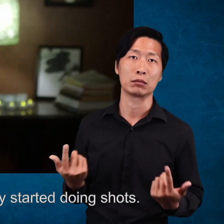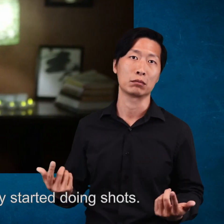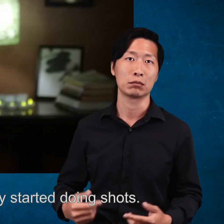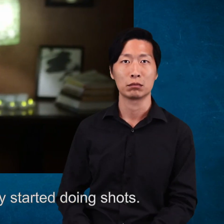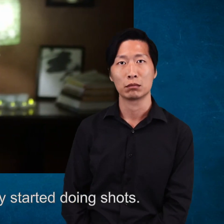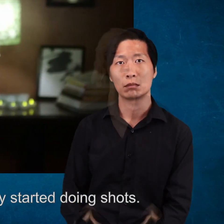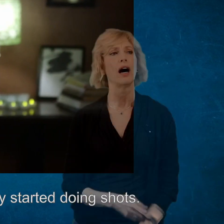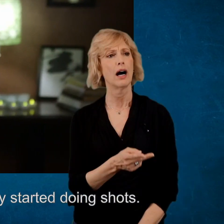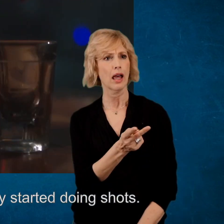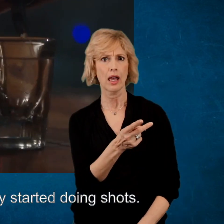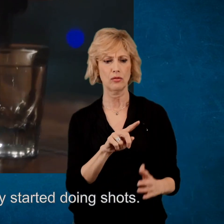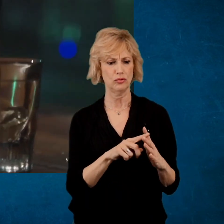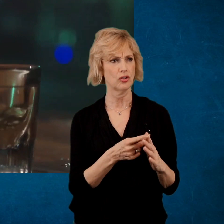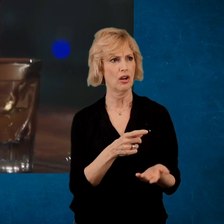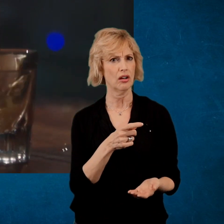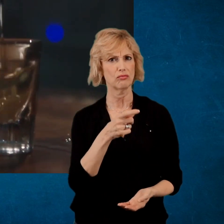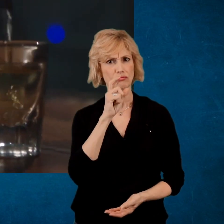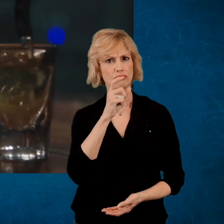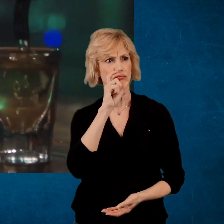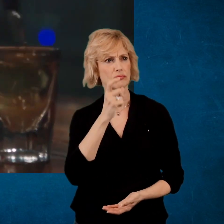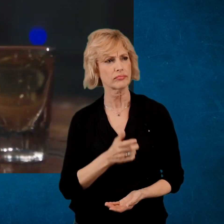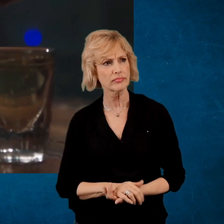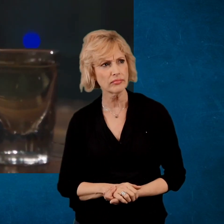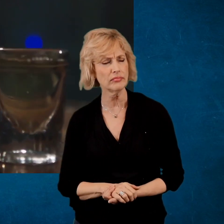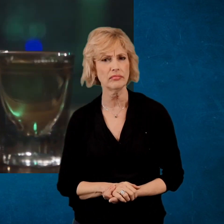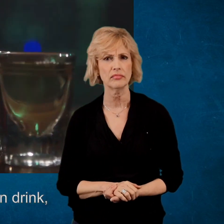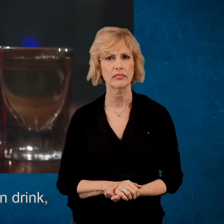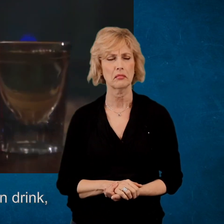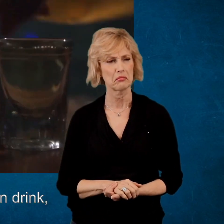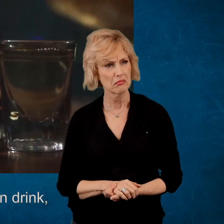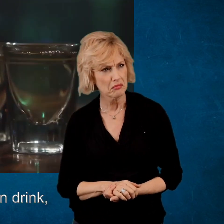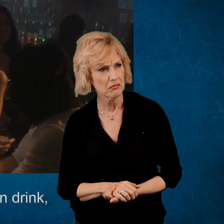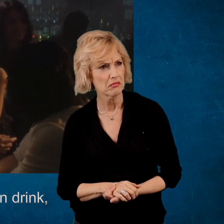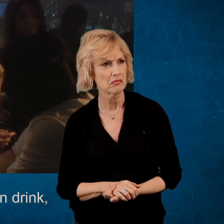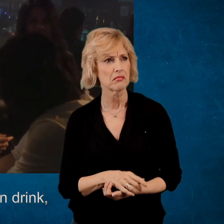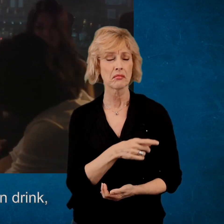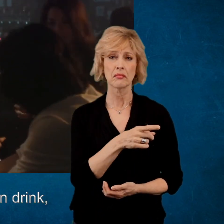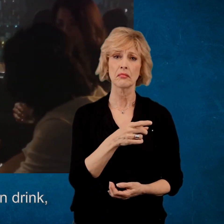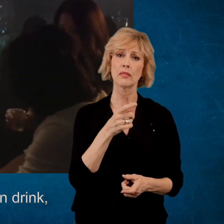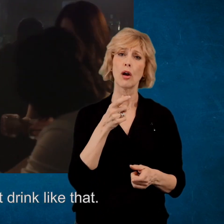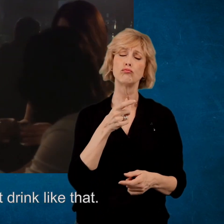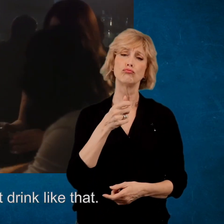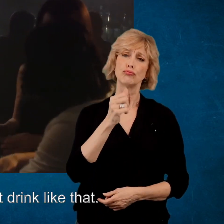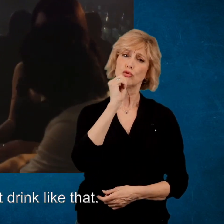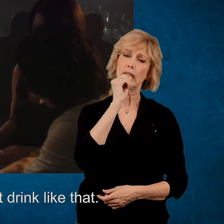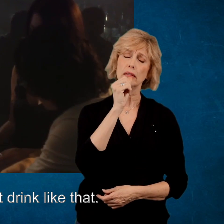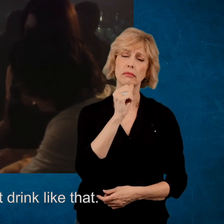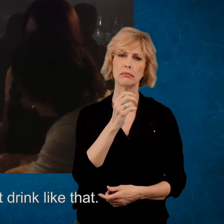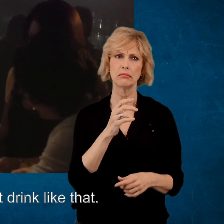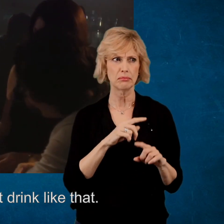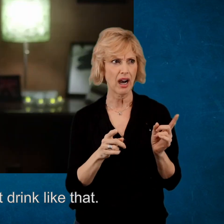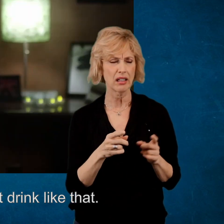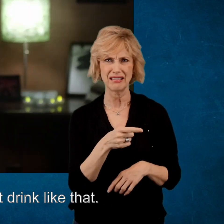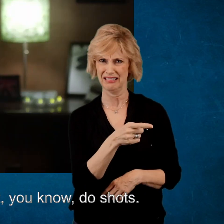they started doing shots. I was like, oh, She can drink, but she doesn't drink